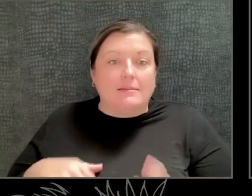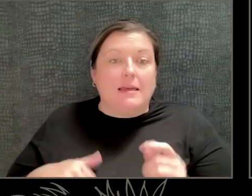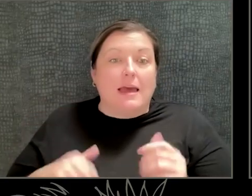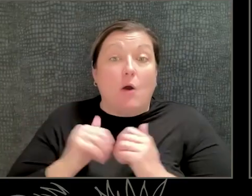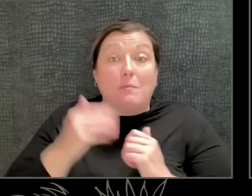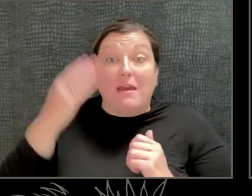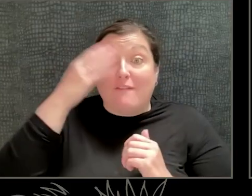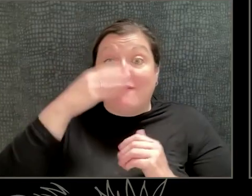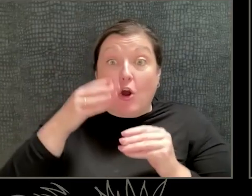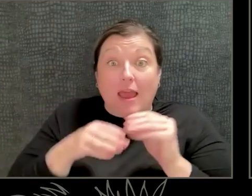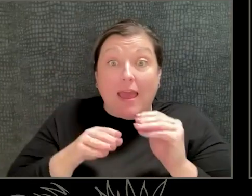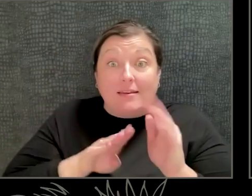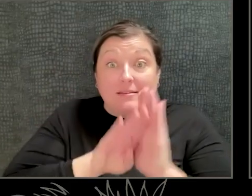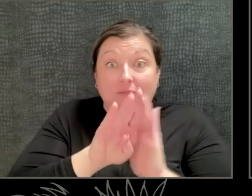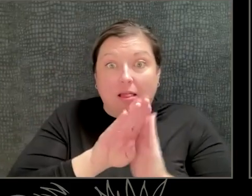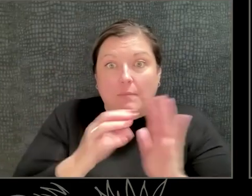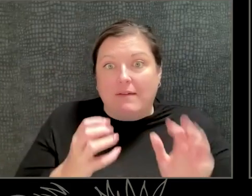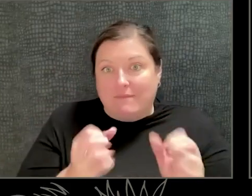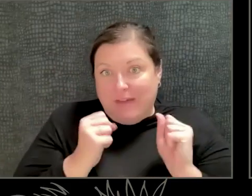faster.